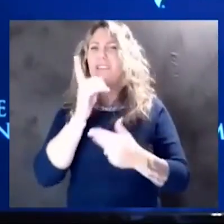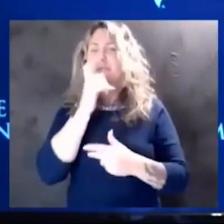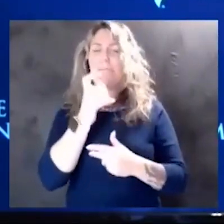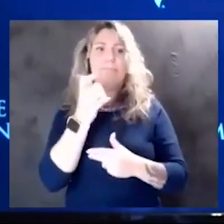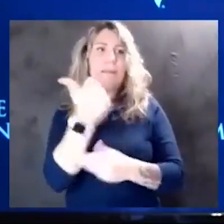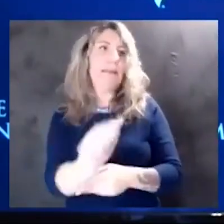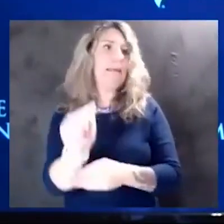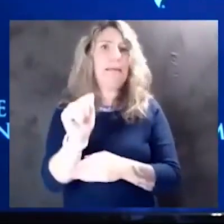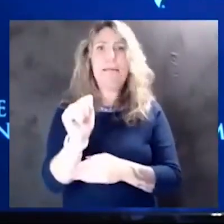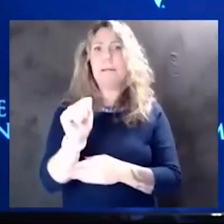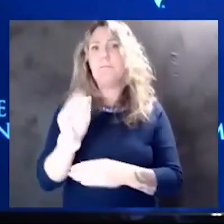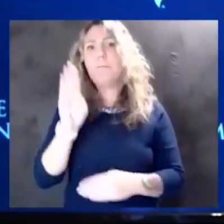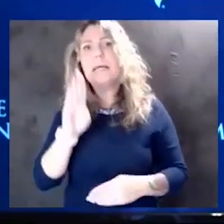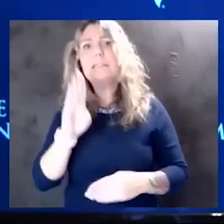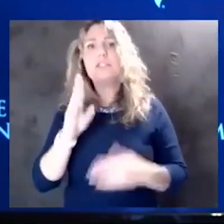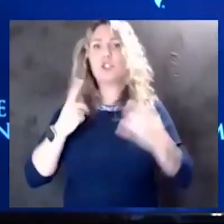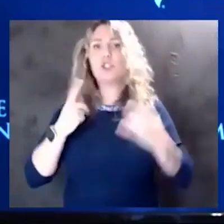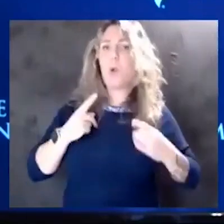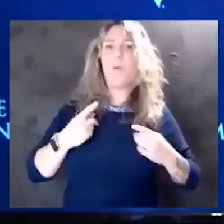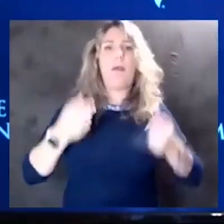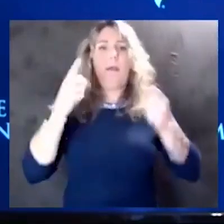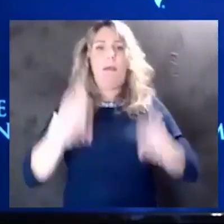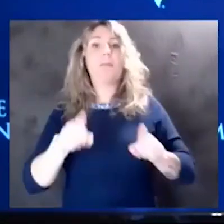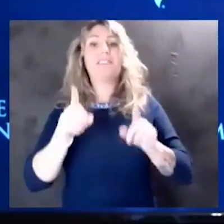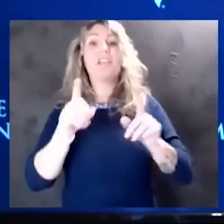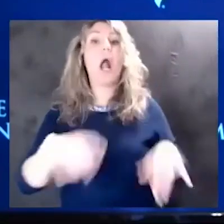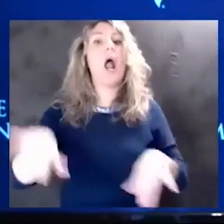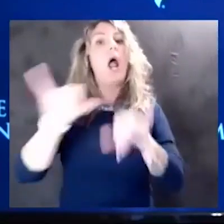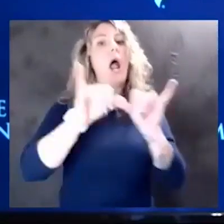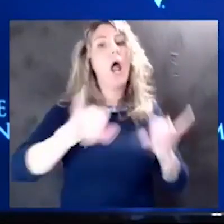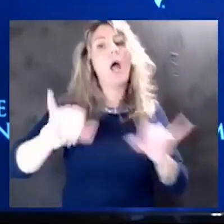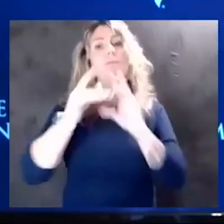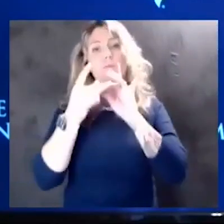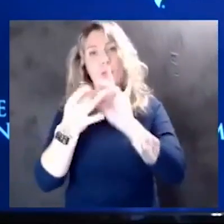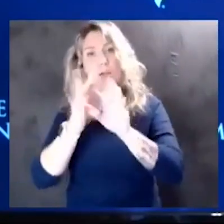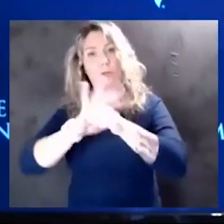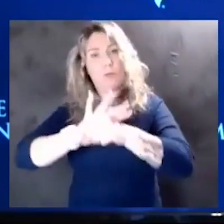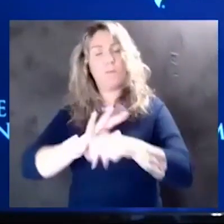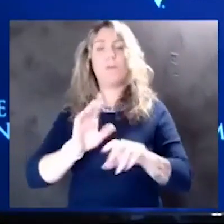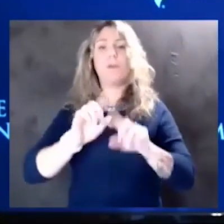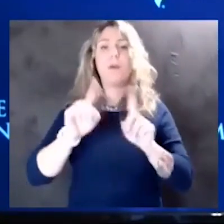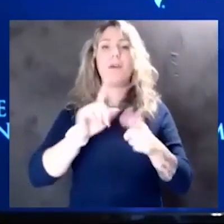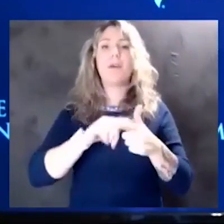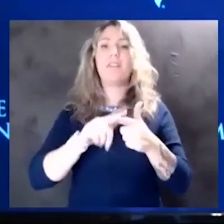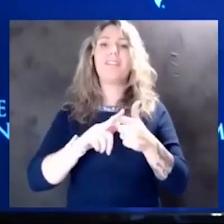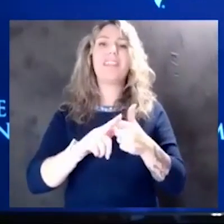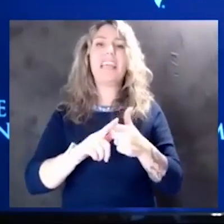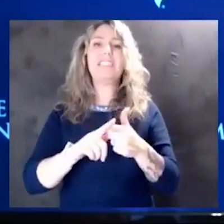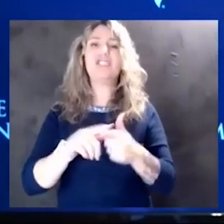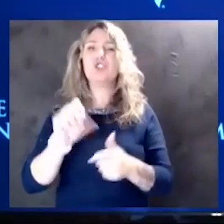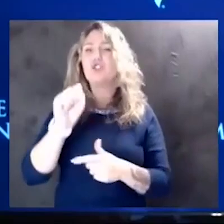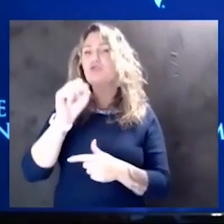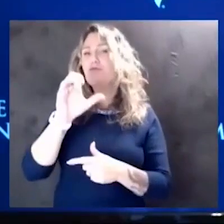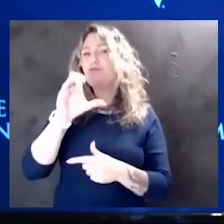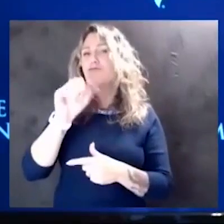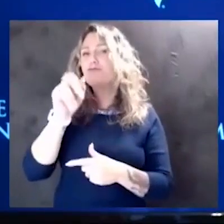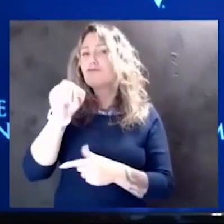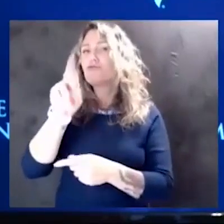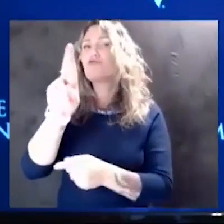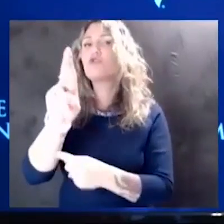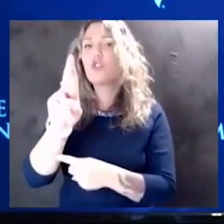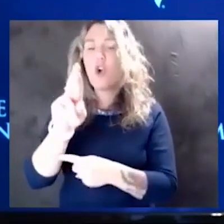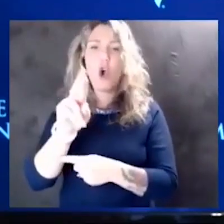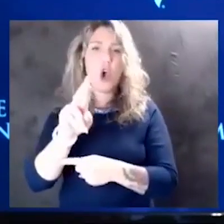just happens very commonly with COVID, and then you get a lot of scar tissue laid down, and that's a COVID lung. The vaccine